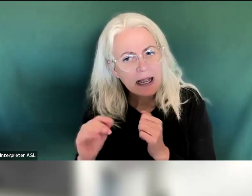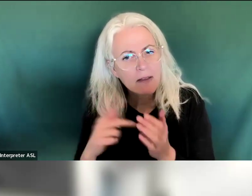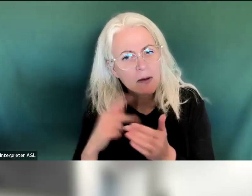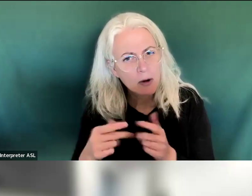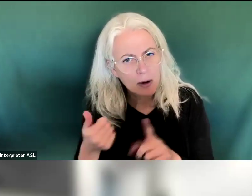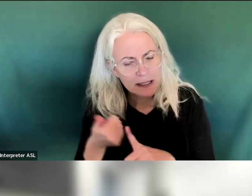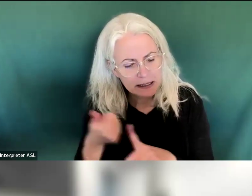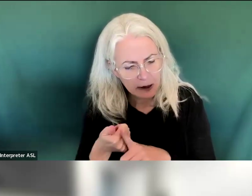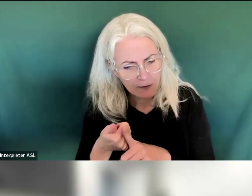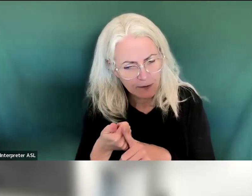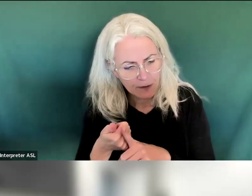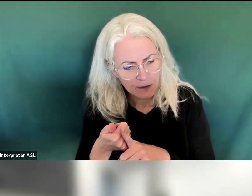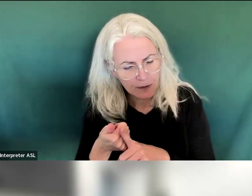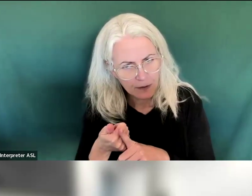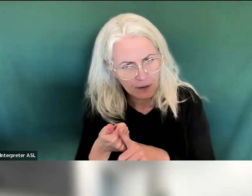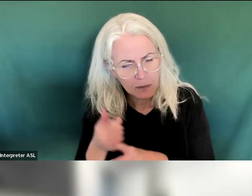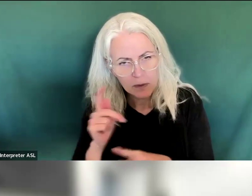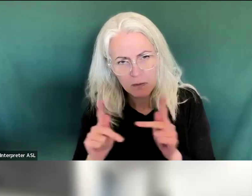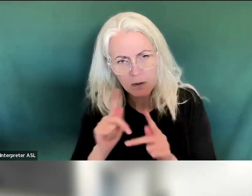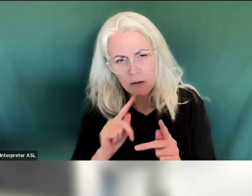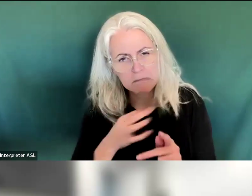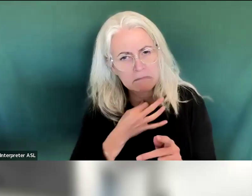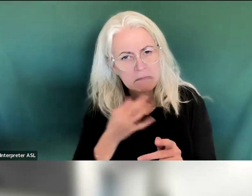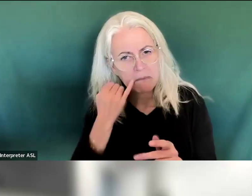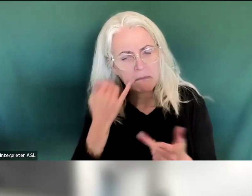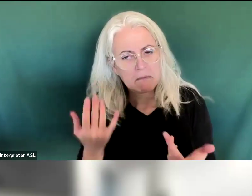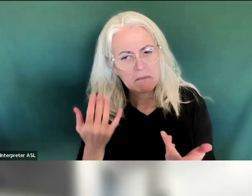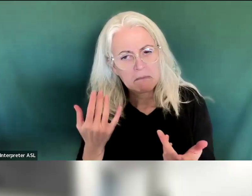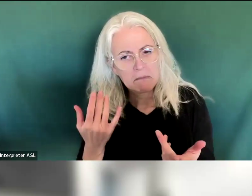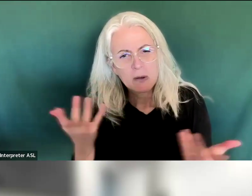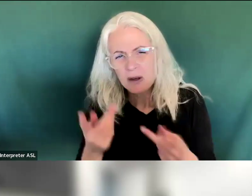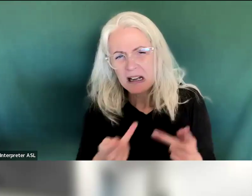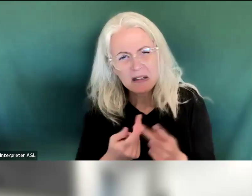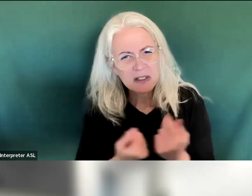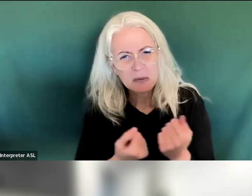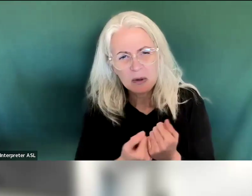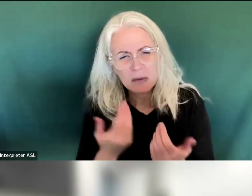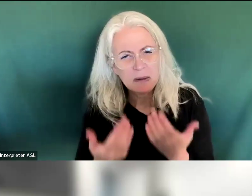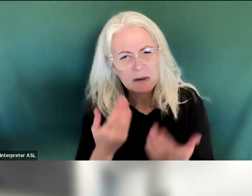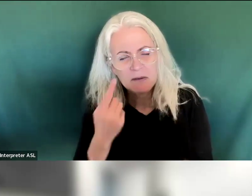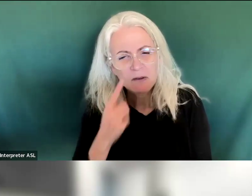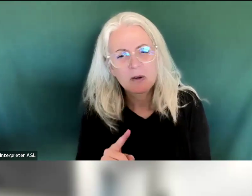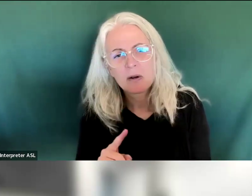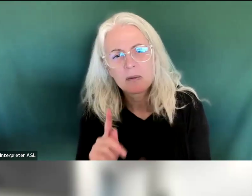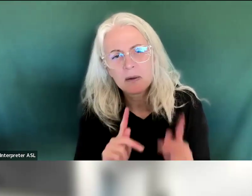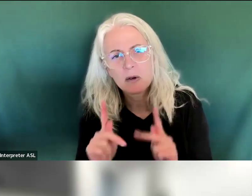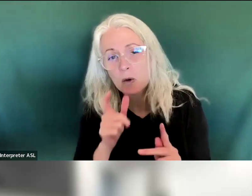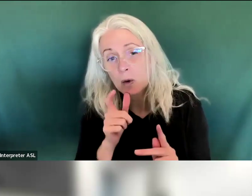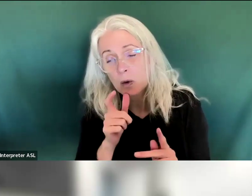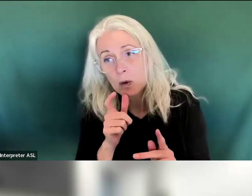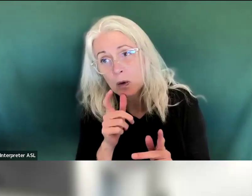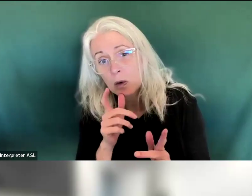program itself, folks are wondering about what kind of support there might be for folks who